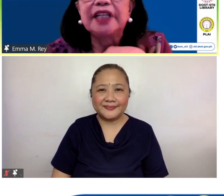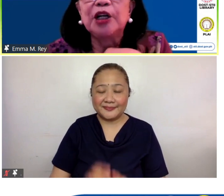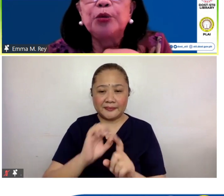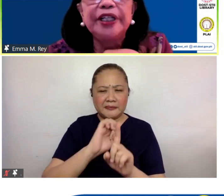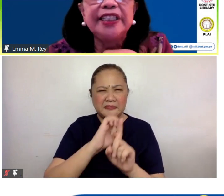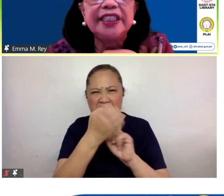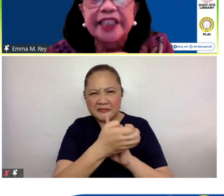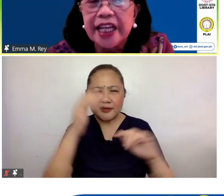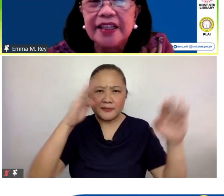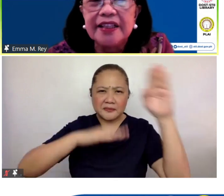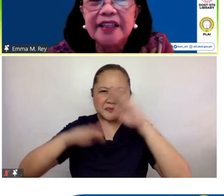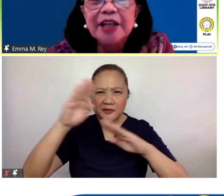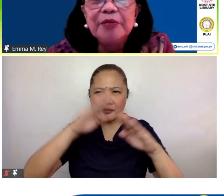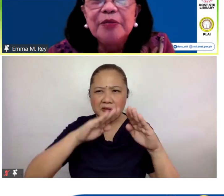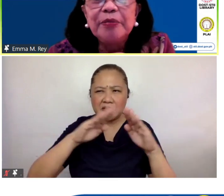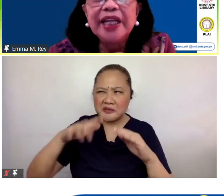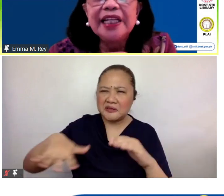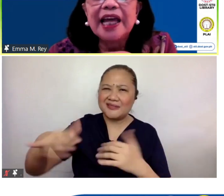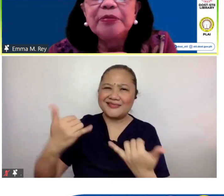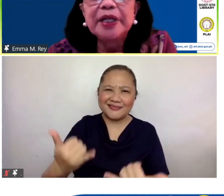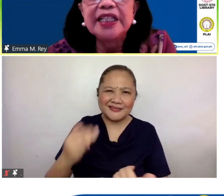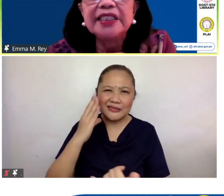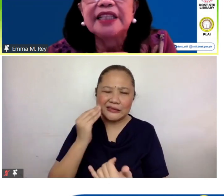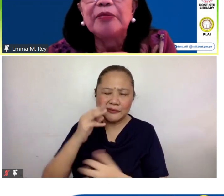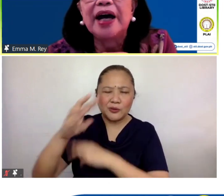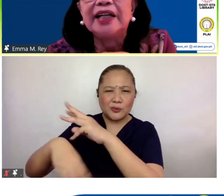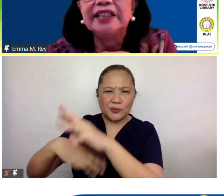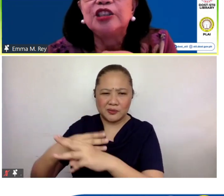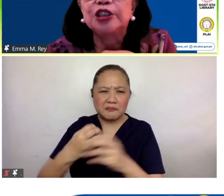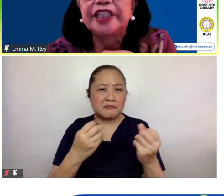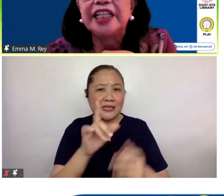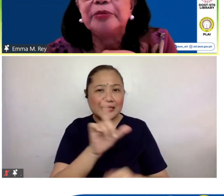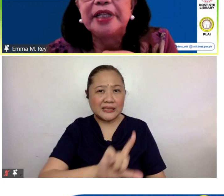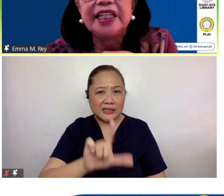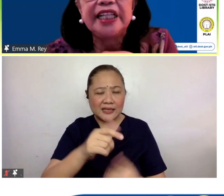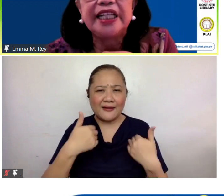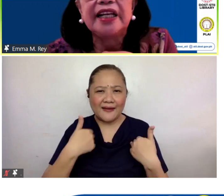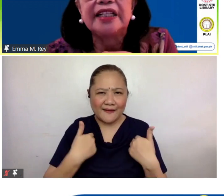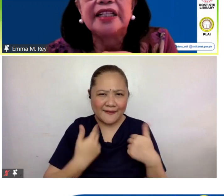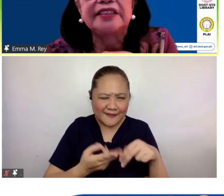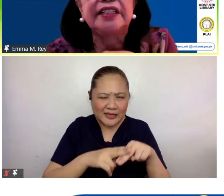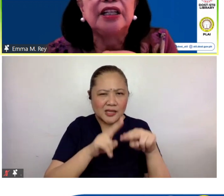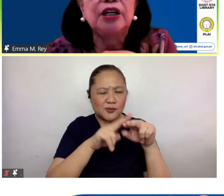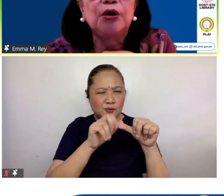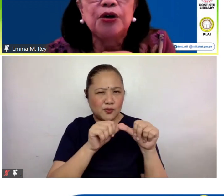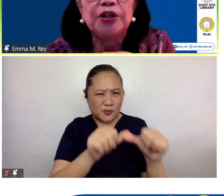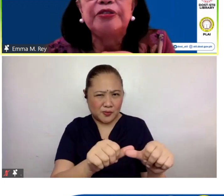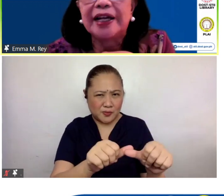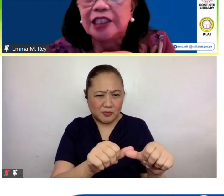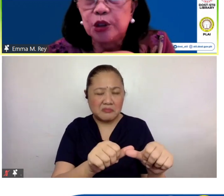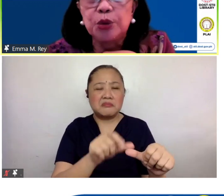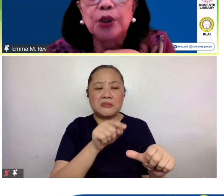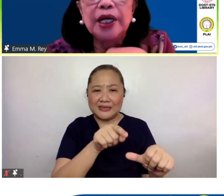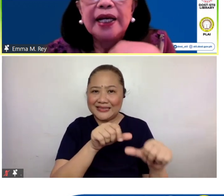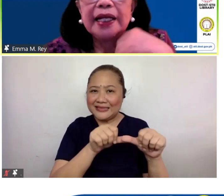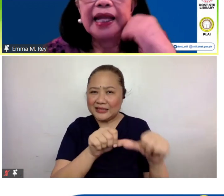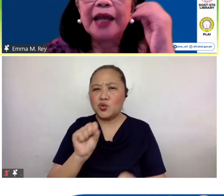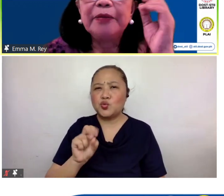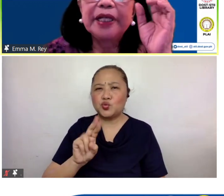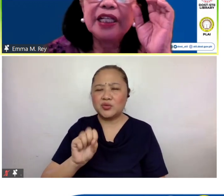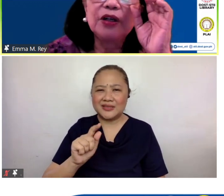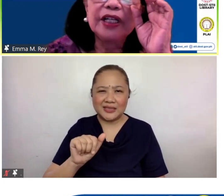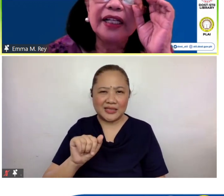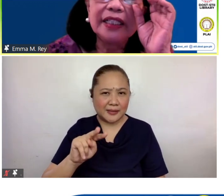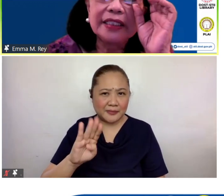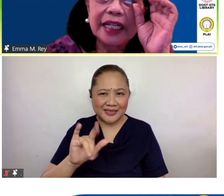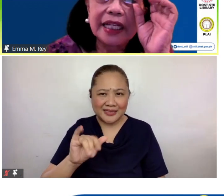problems, our world is in. Many libraries have added sustainability as their core value.